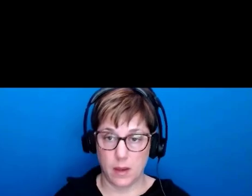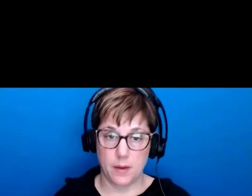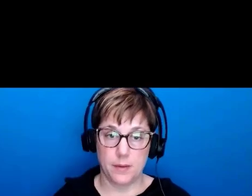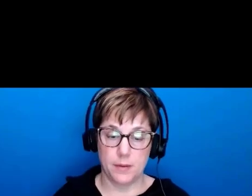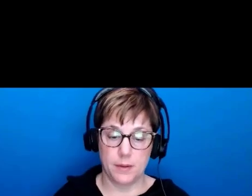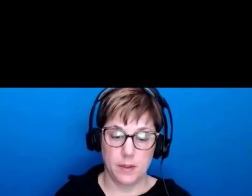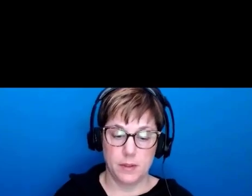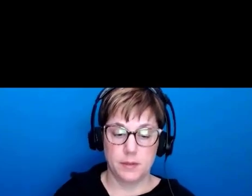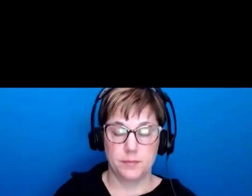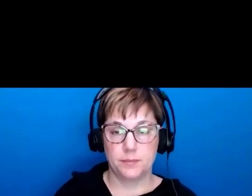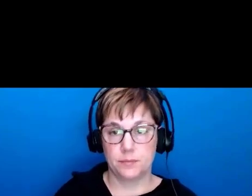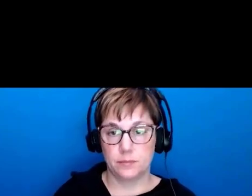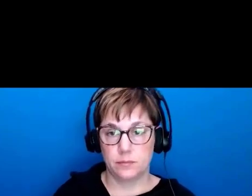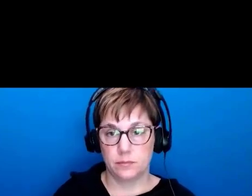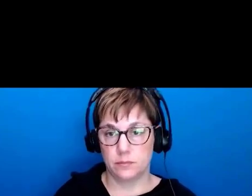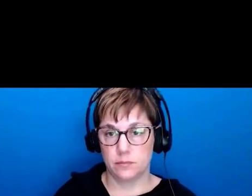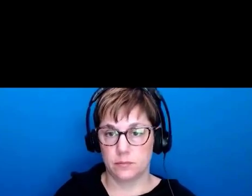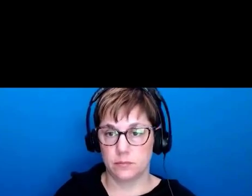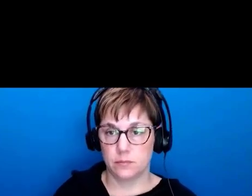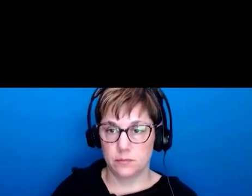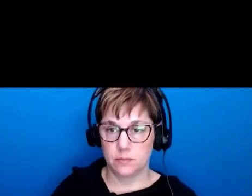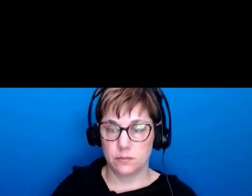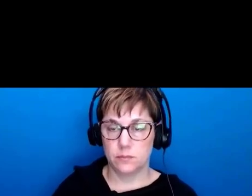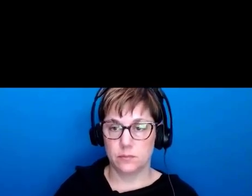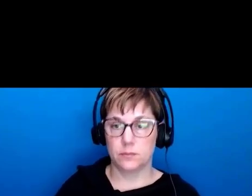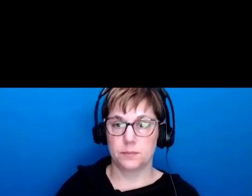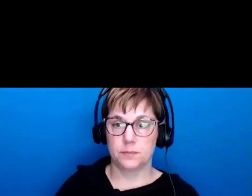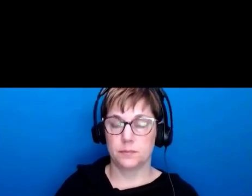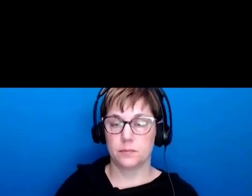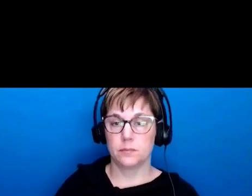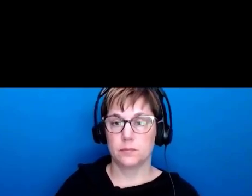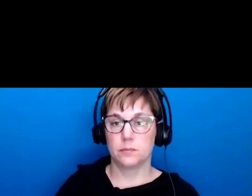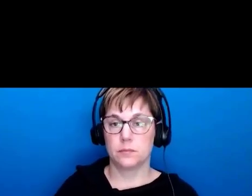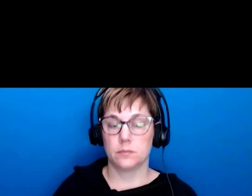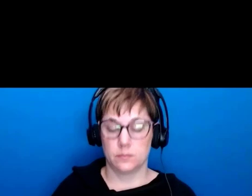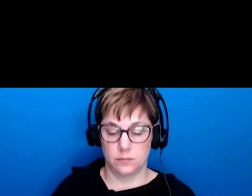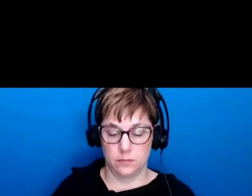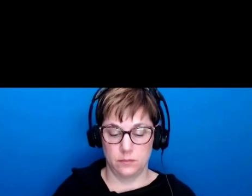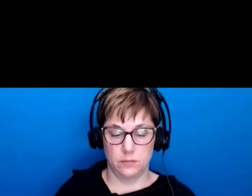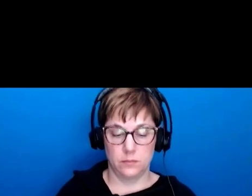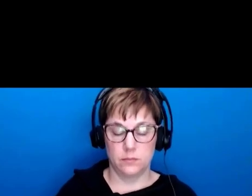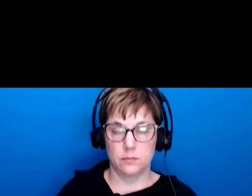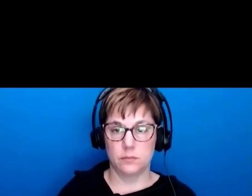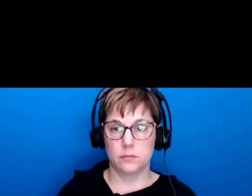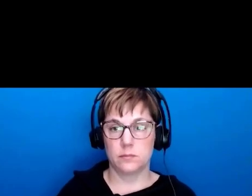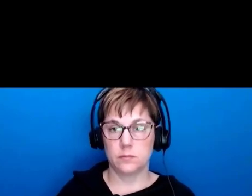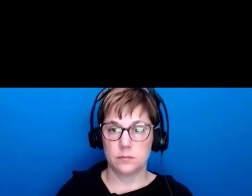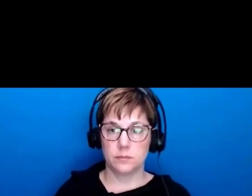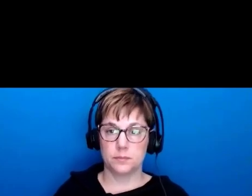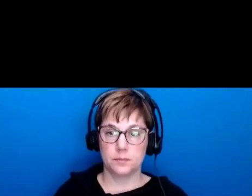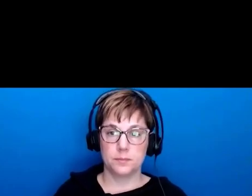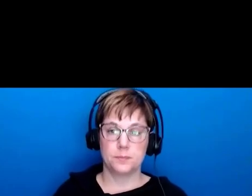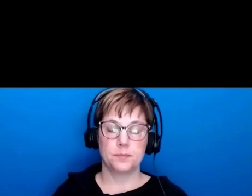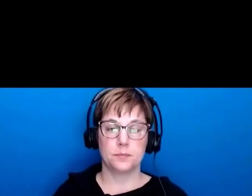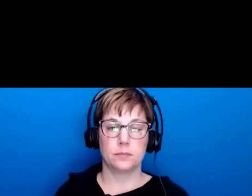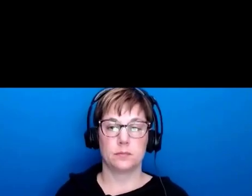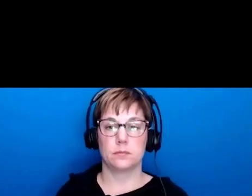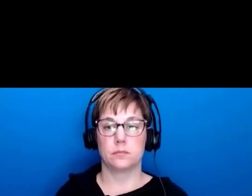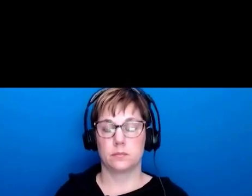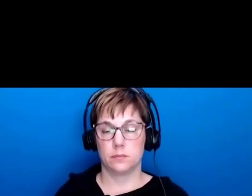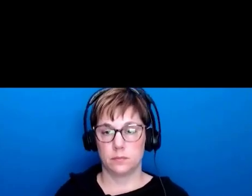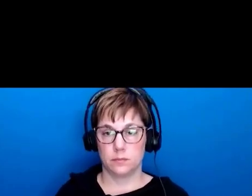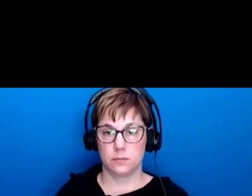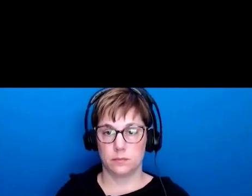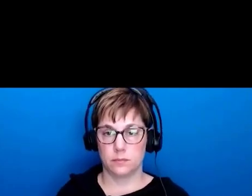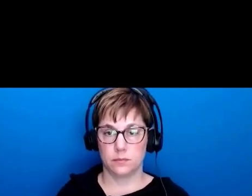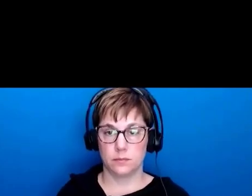his reasonable accommodation. But what the employer cannot do is go on a fishing expedition on your medical